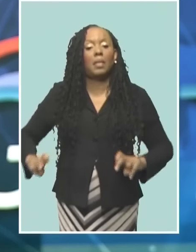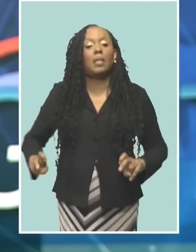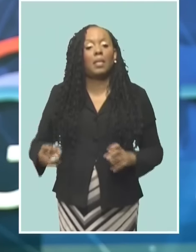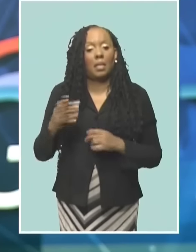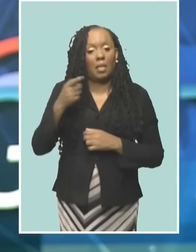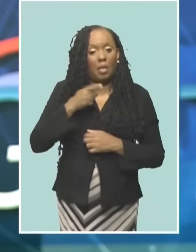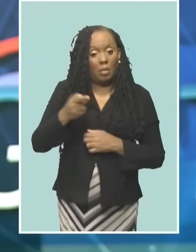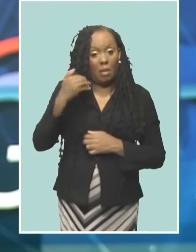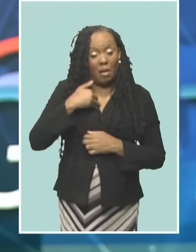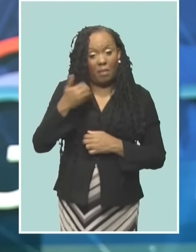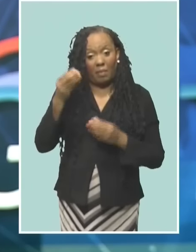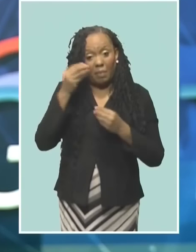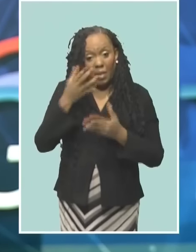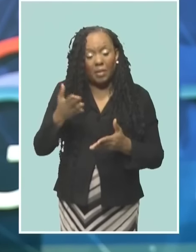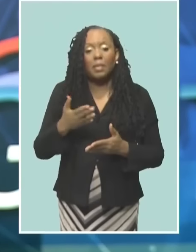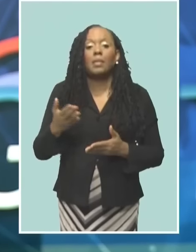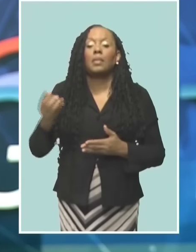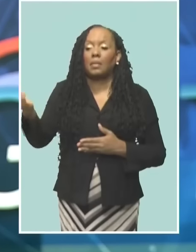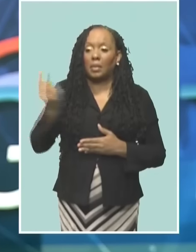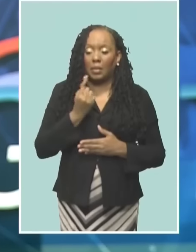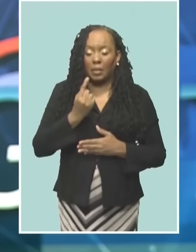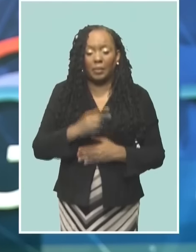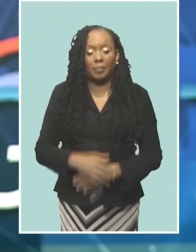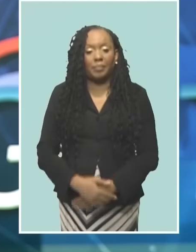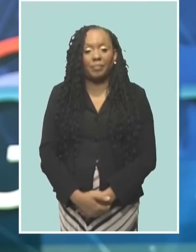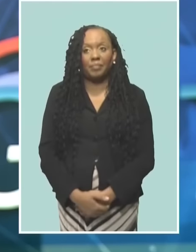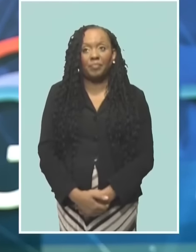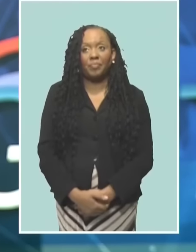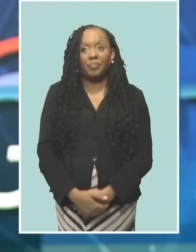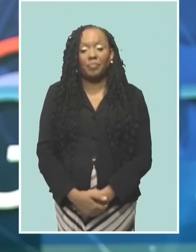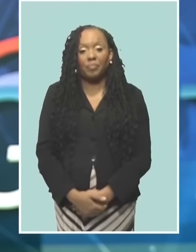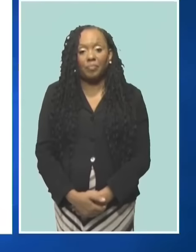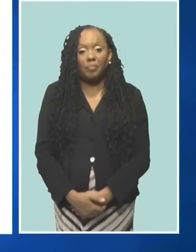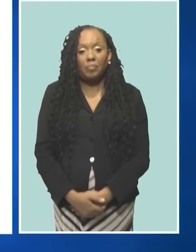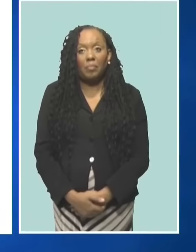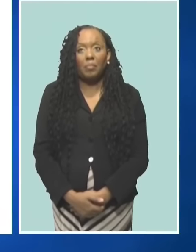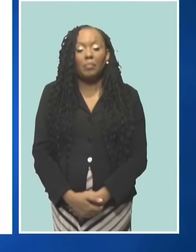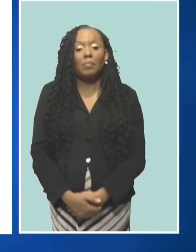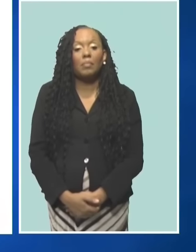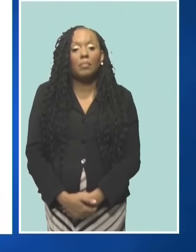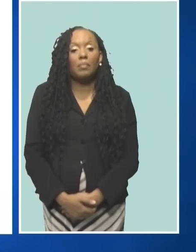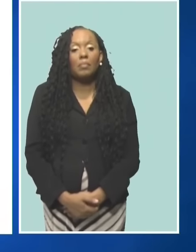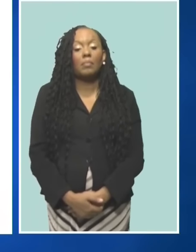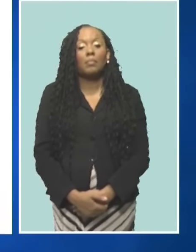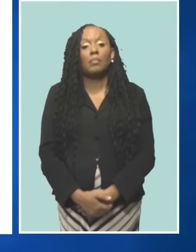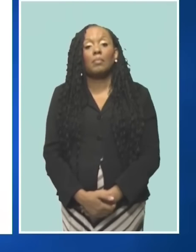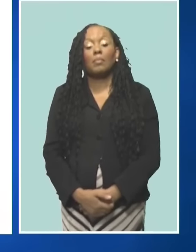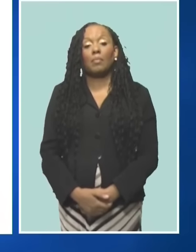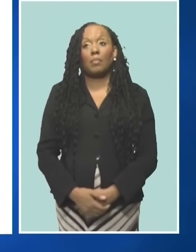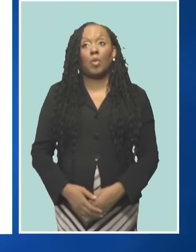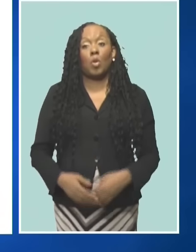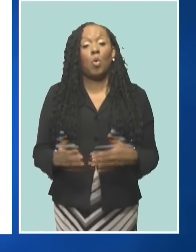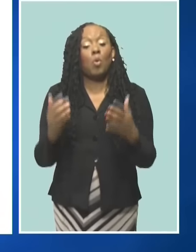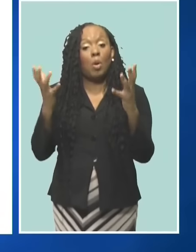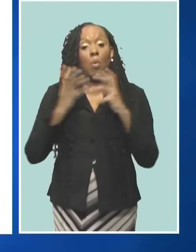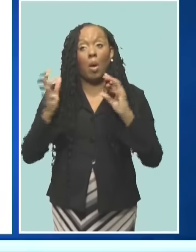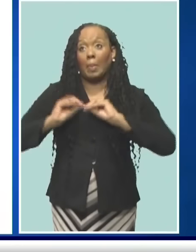also urges anyone with information to come forward. In the interests of clarity,